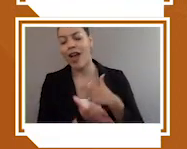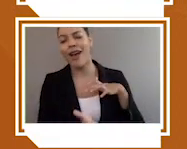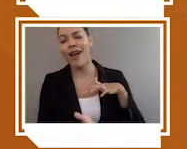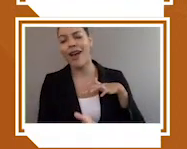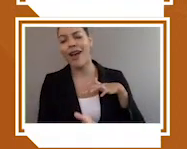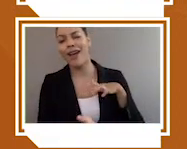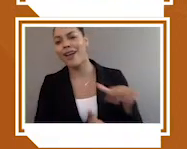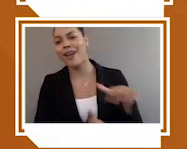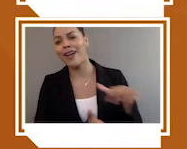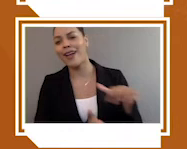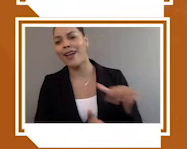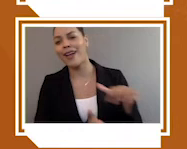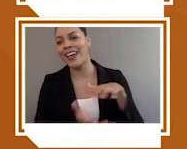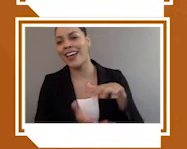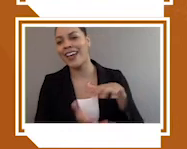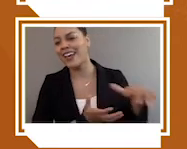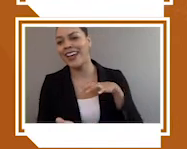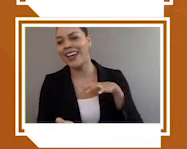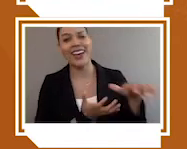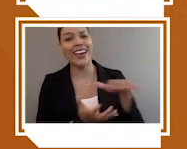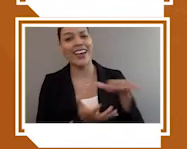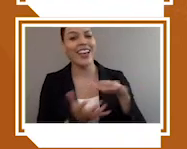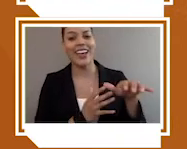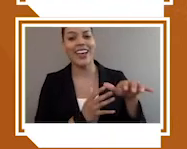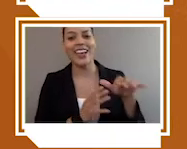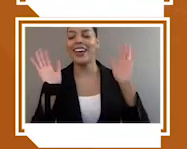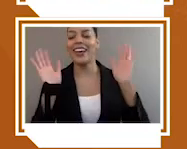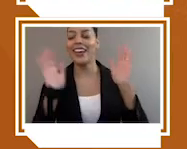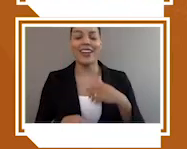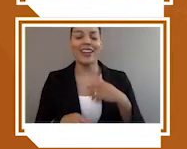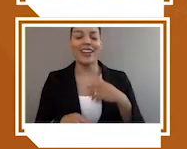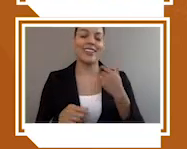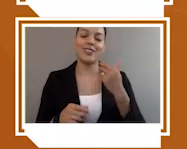Who is playing? Oh, that was hilarious.